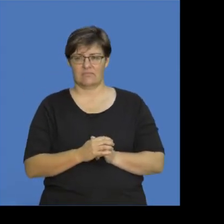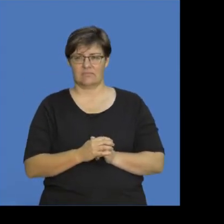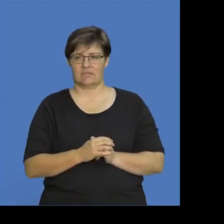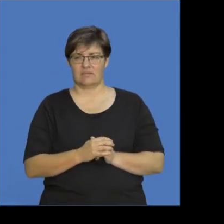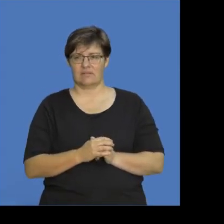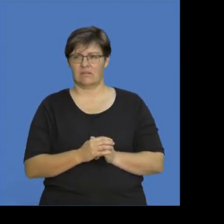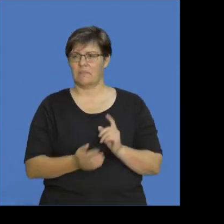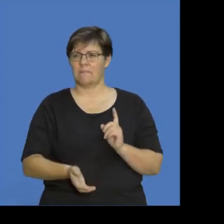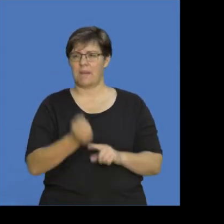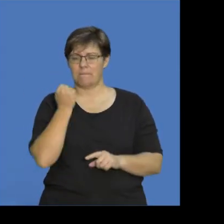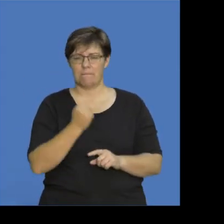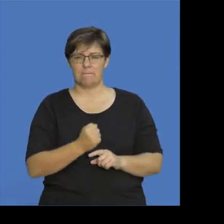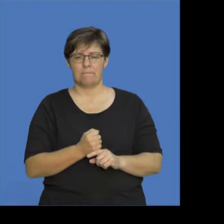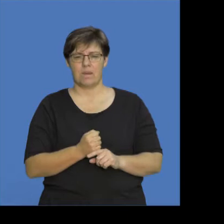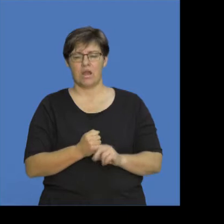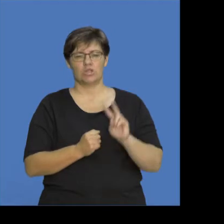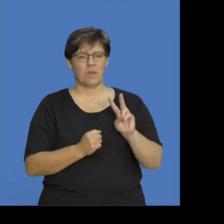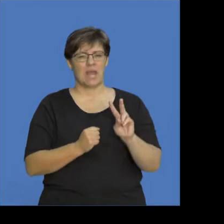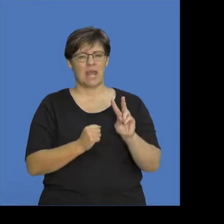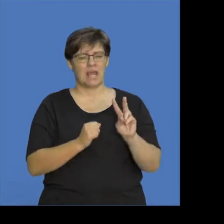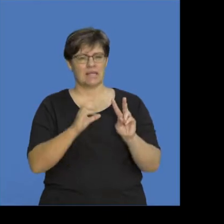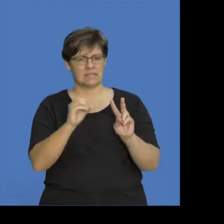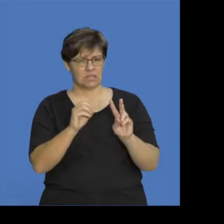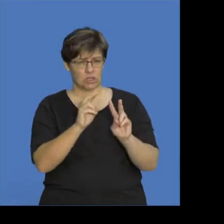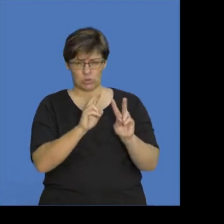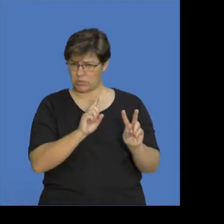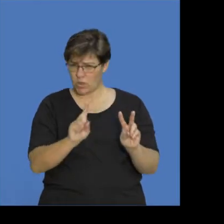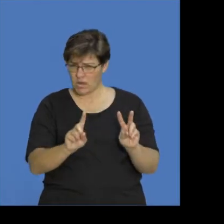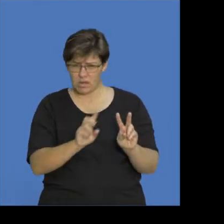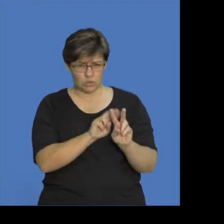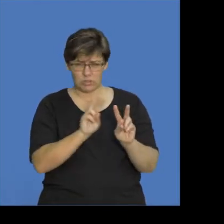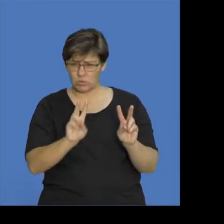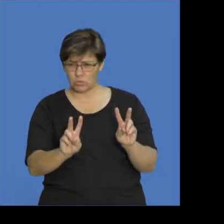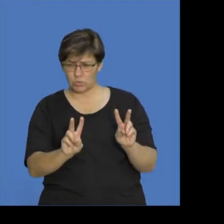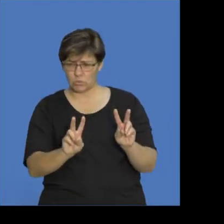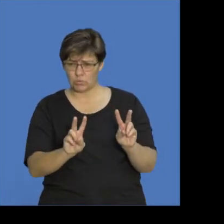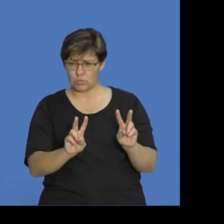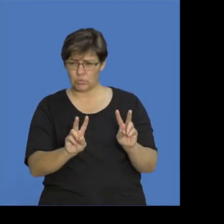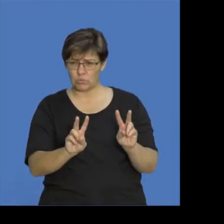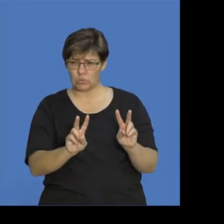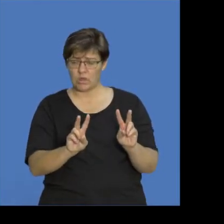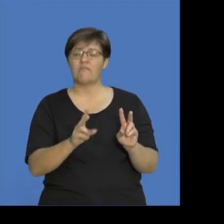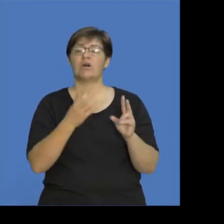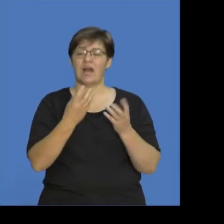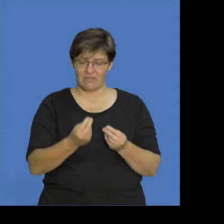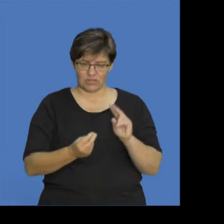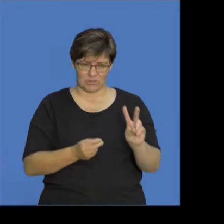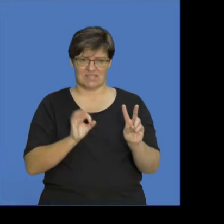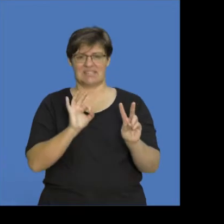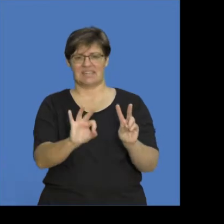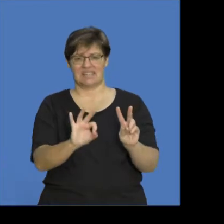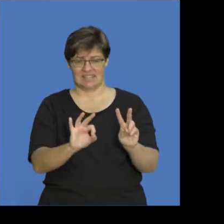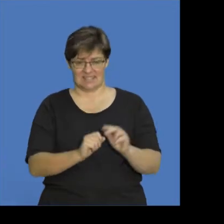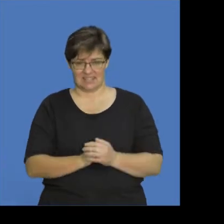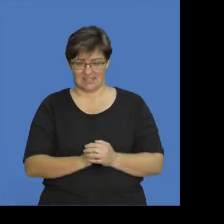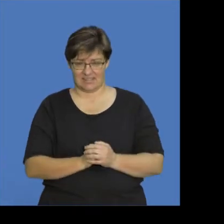it's 20. Then we find 20s. So do we have 21? Do we have 22? So